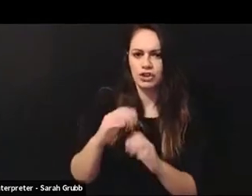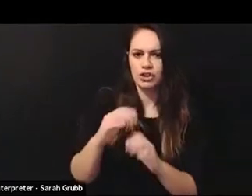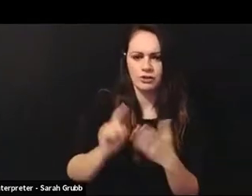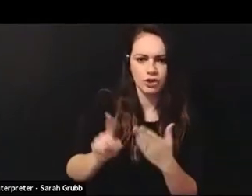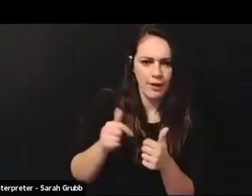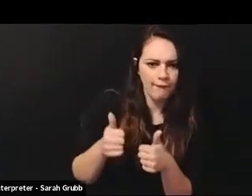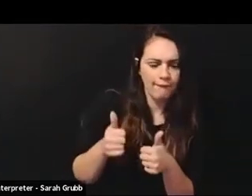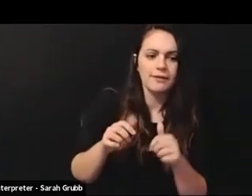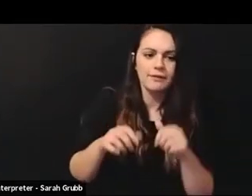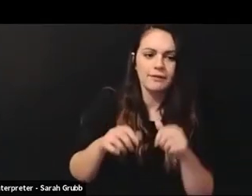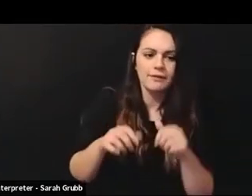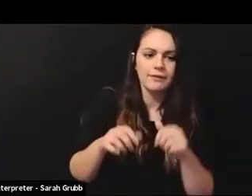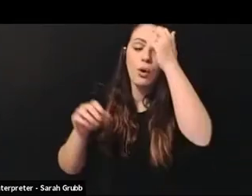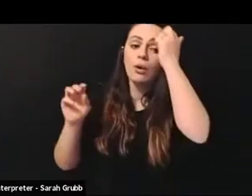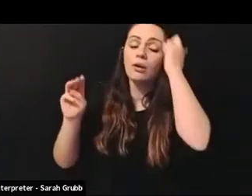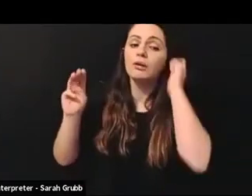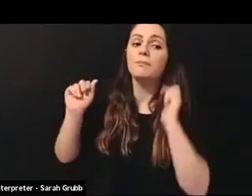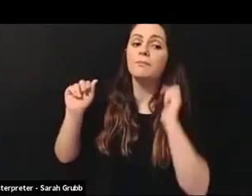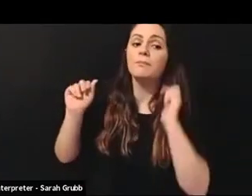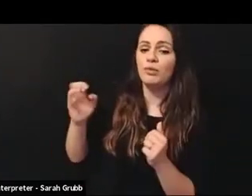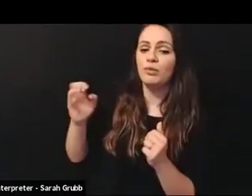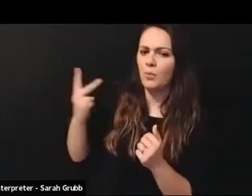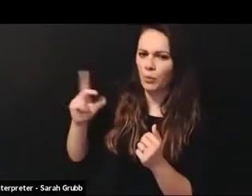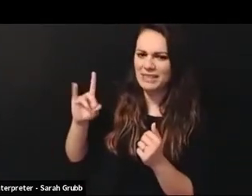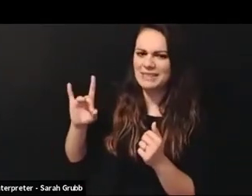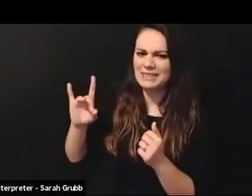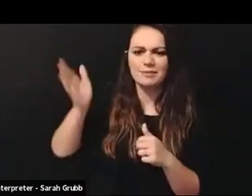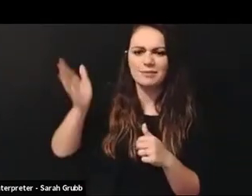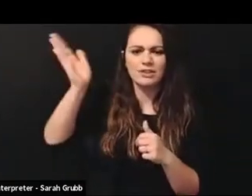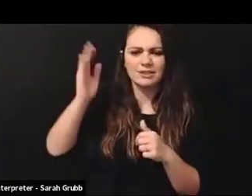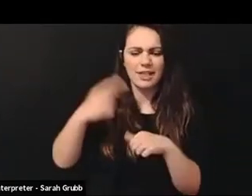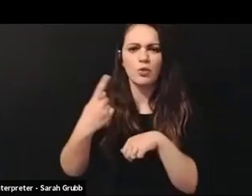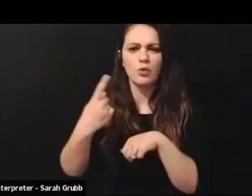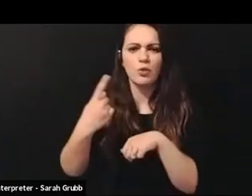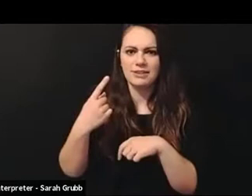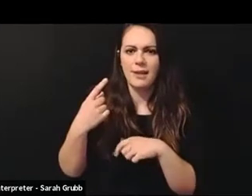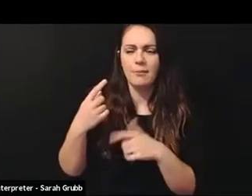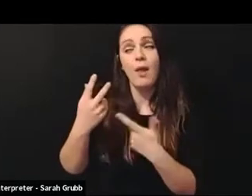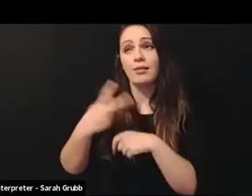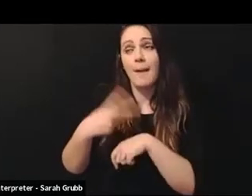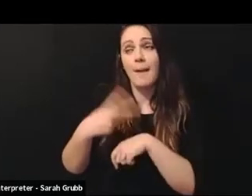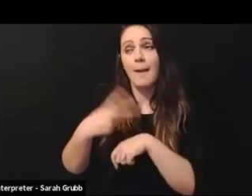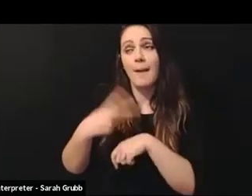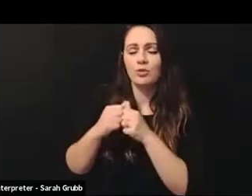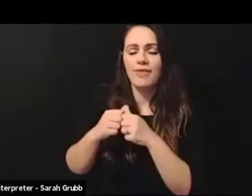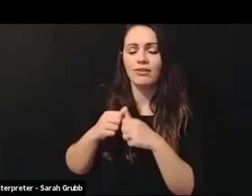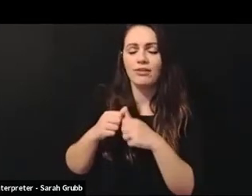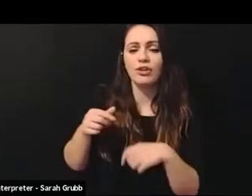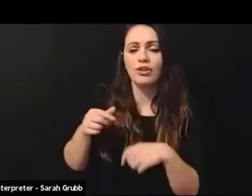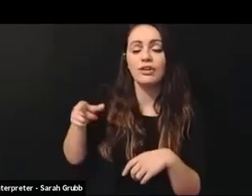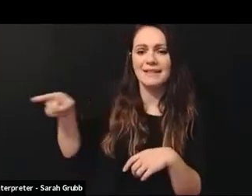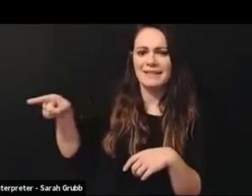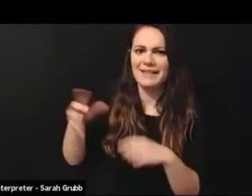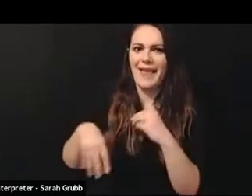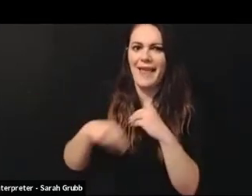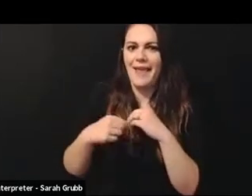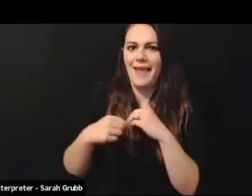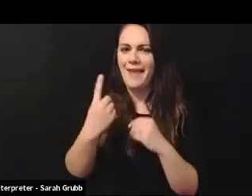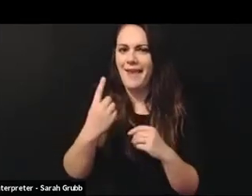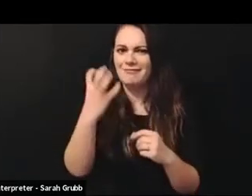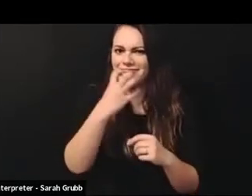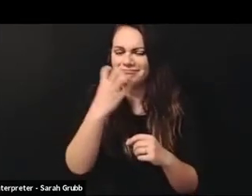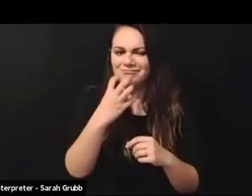Maurice, when we did this presentation together one time or a couple times, he found this, he had this great insight, and I think it's really